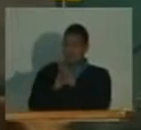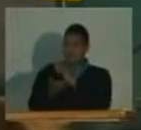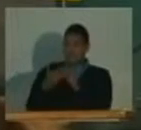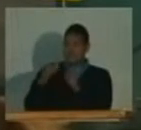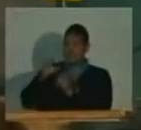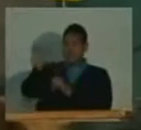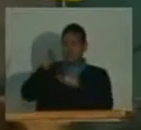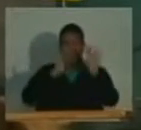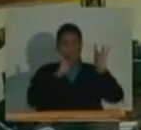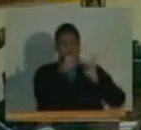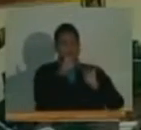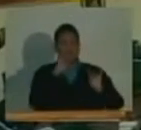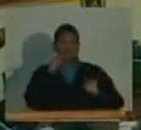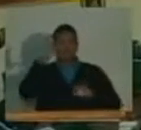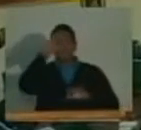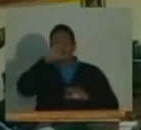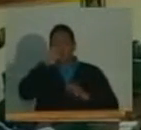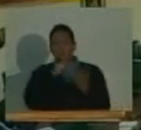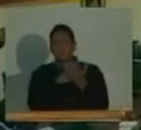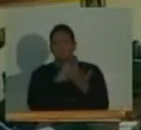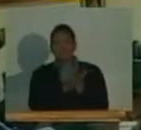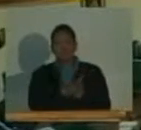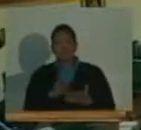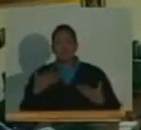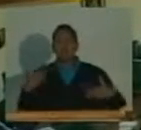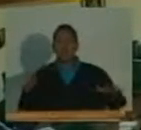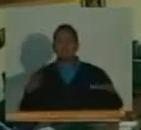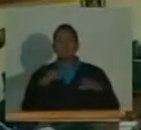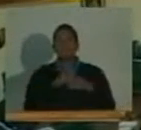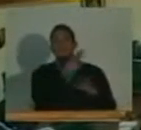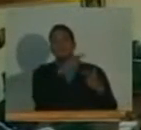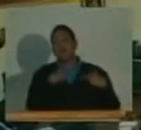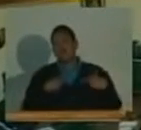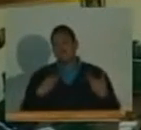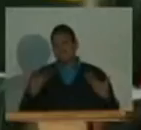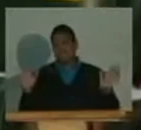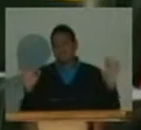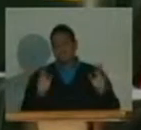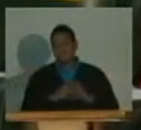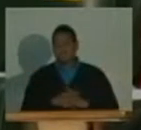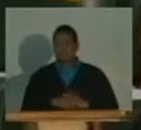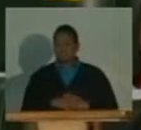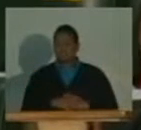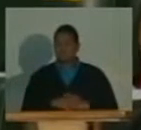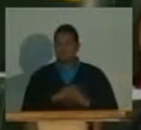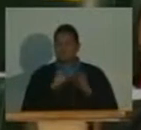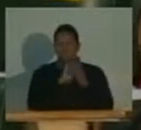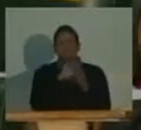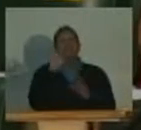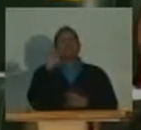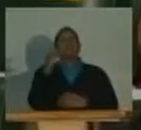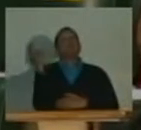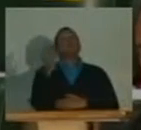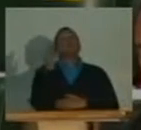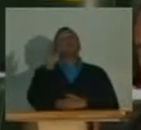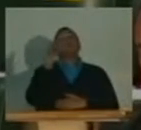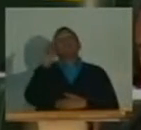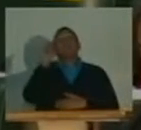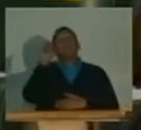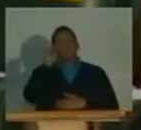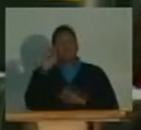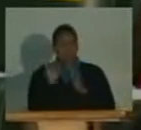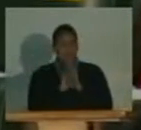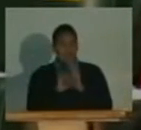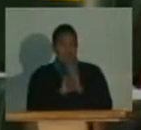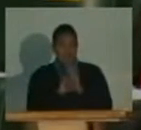identification to search records already in their valid possession. In this respect, the use of DNA for